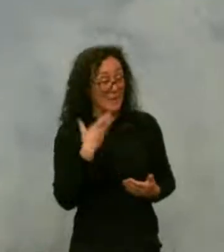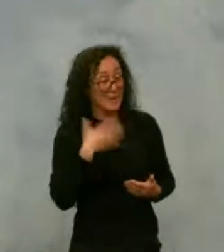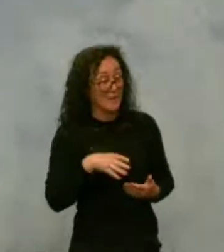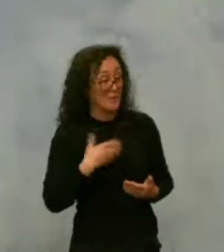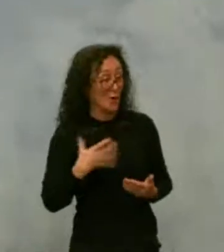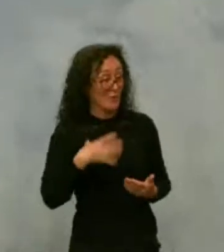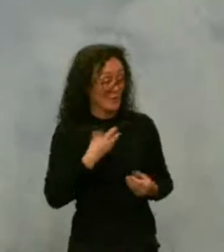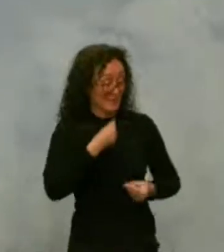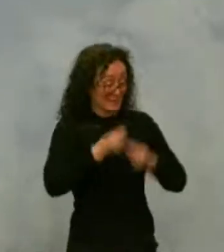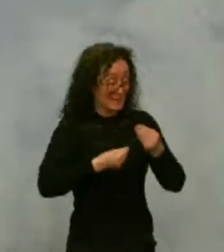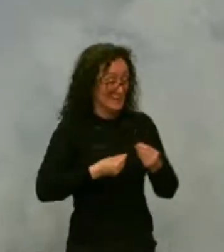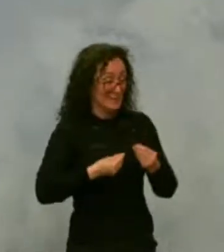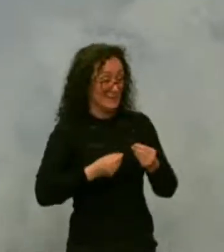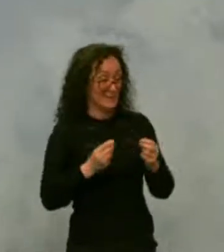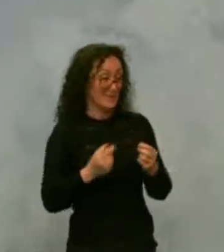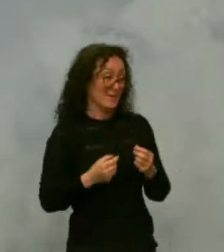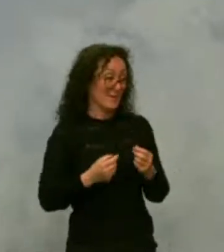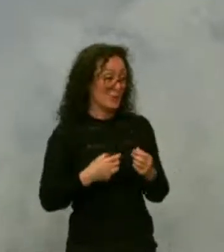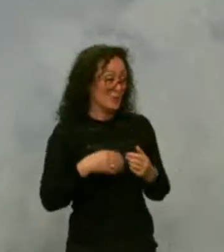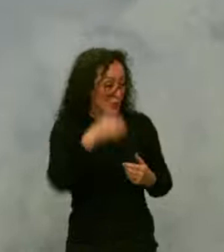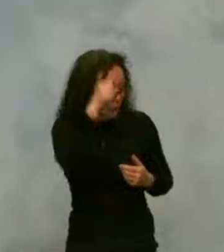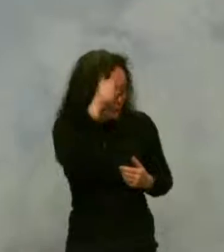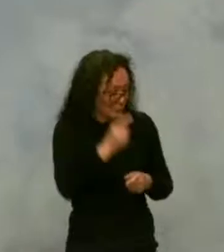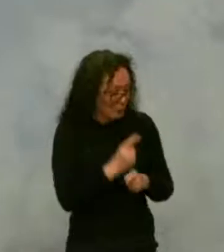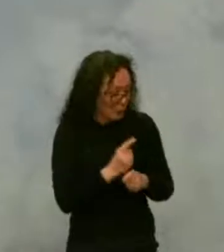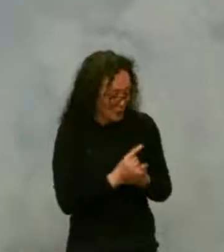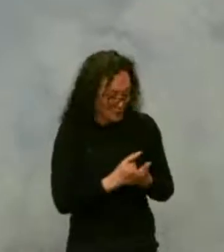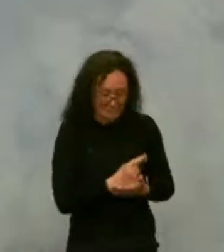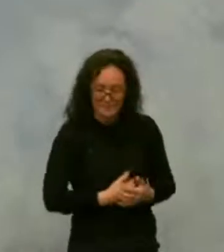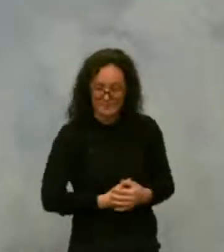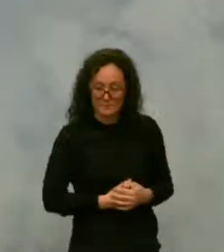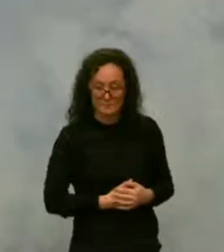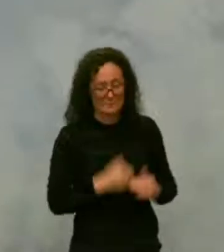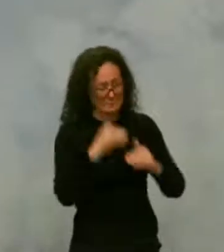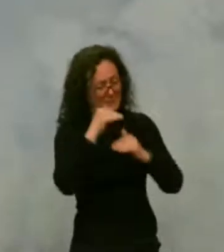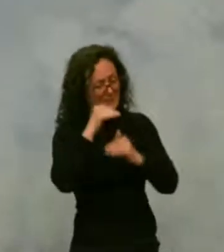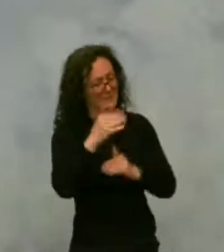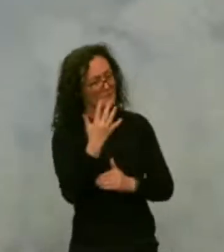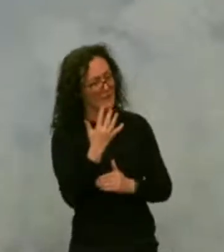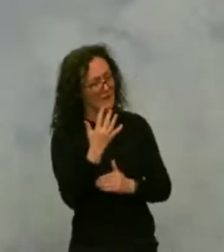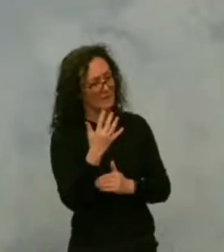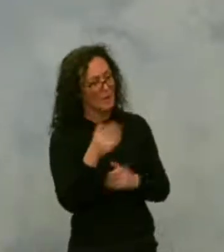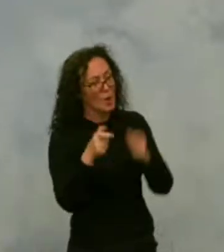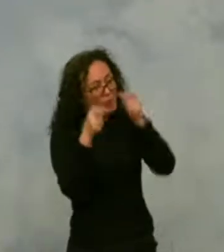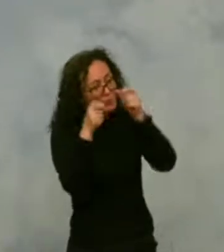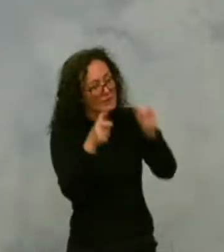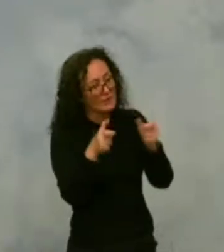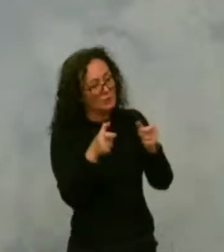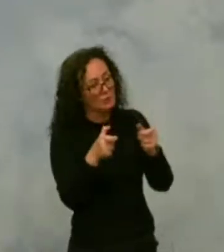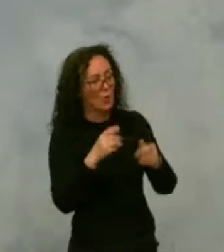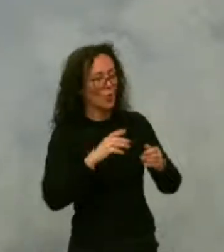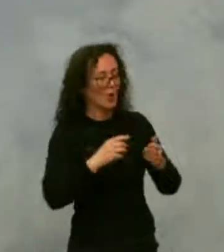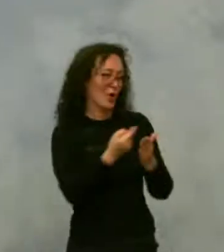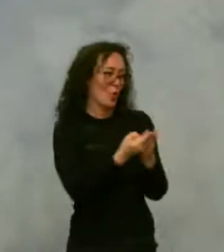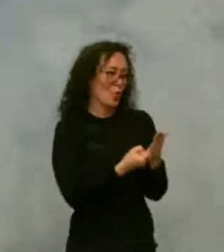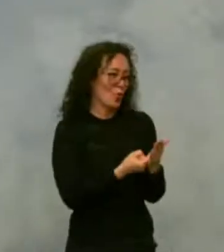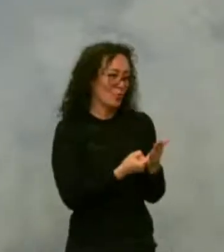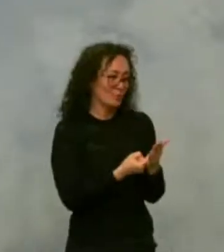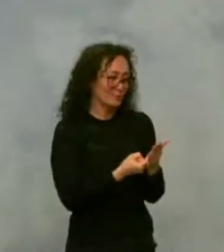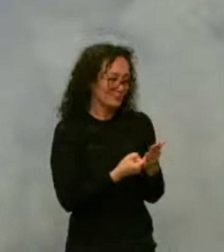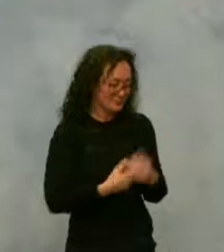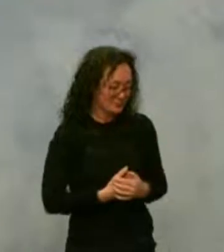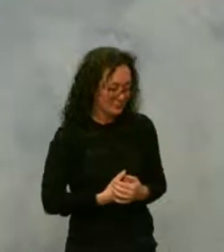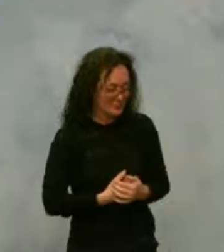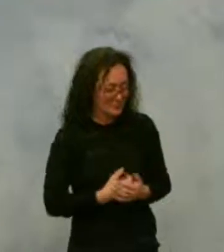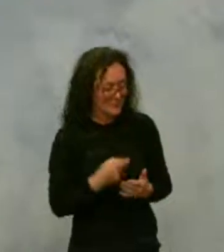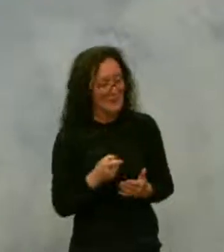made. Section 5 of this report covers the Prudential Code indicators. Again, this is a requirement